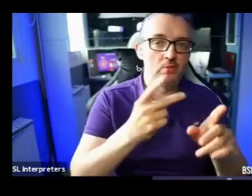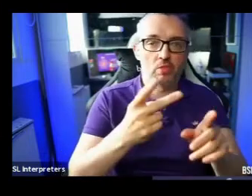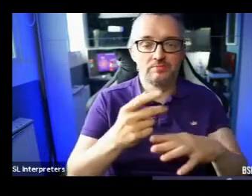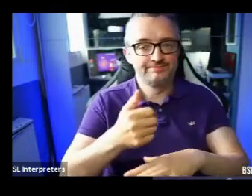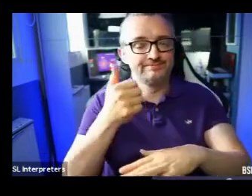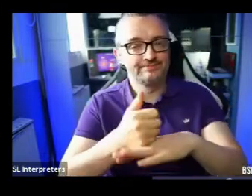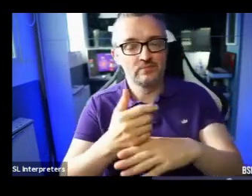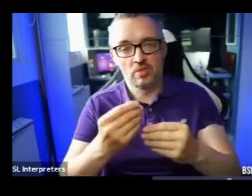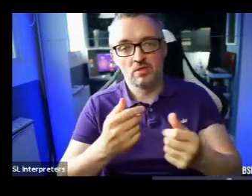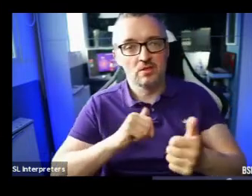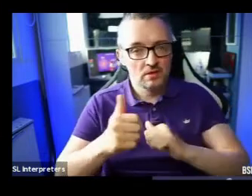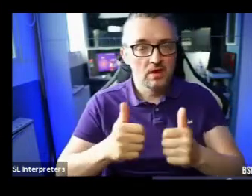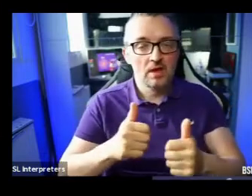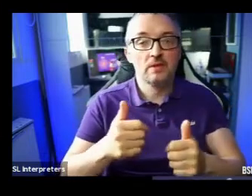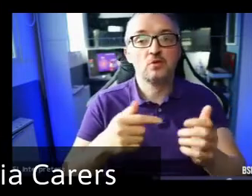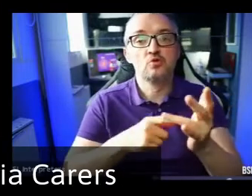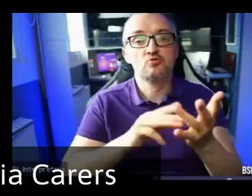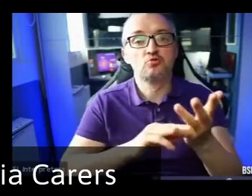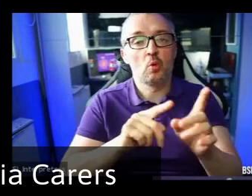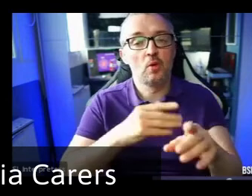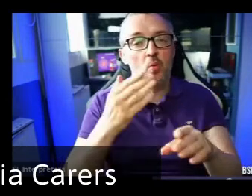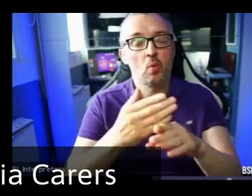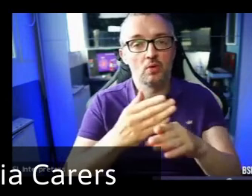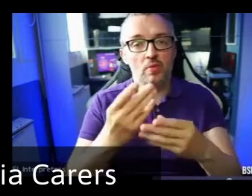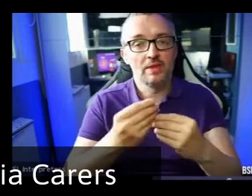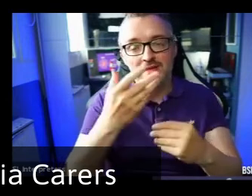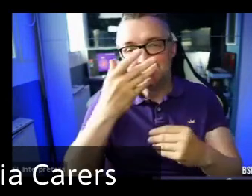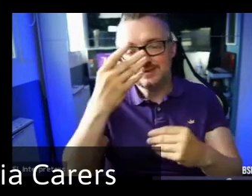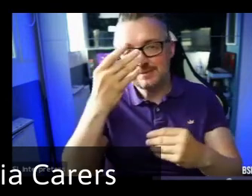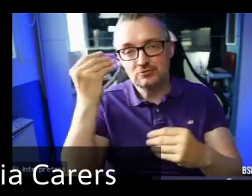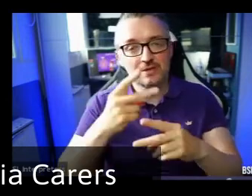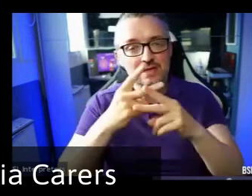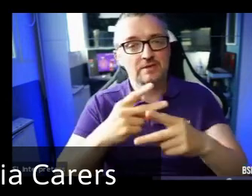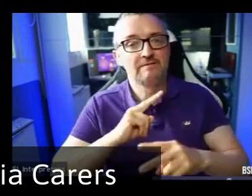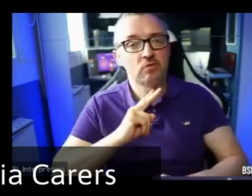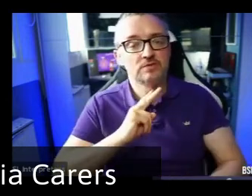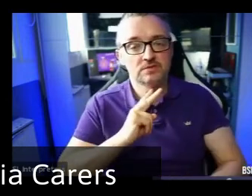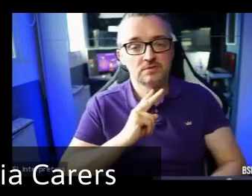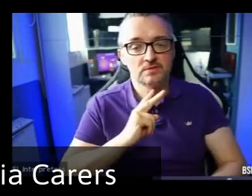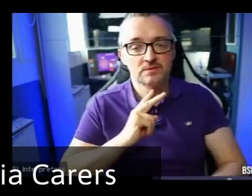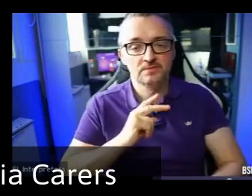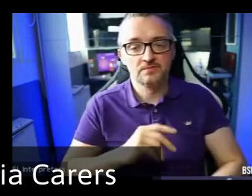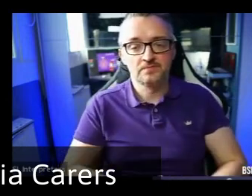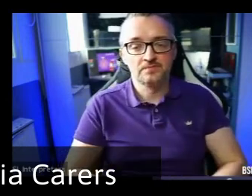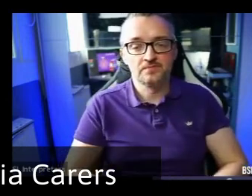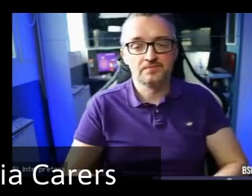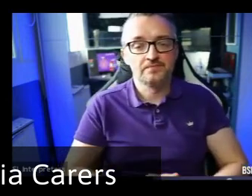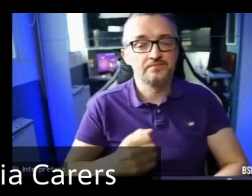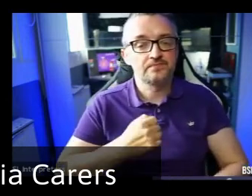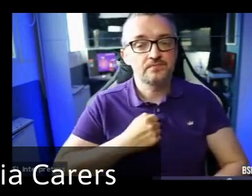were involved in establishing along with ourselves, and then Tommy's work with Dementia Carers Voices. Now that has